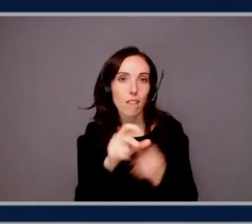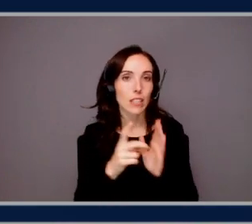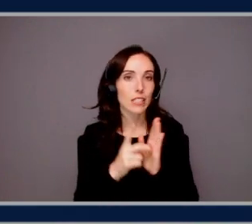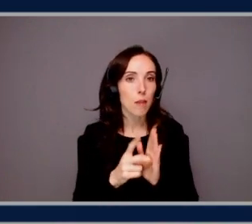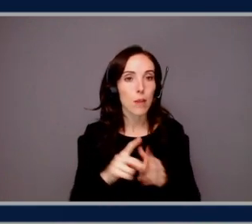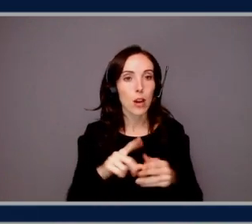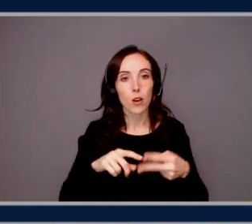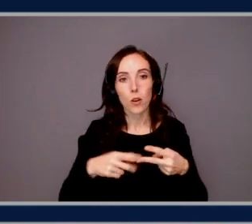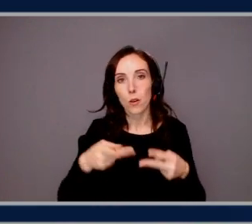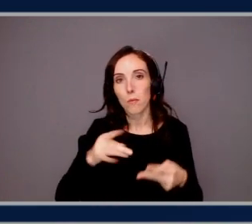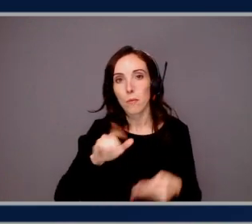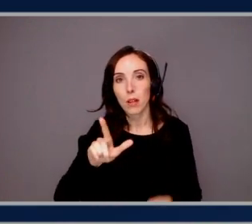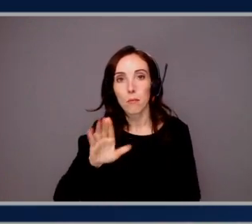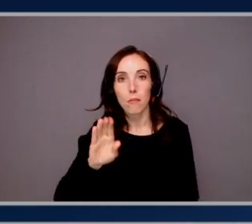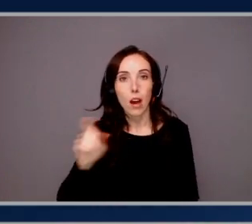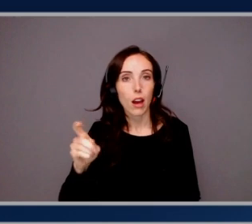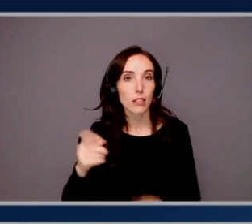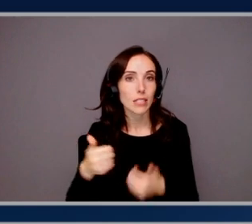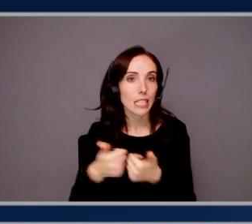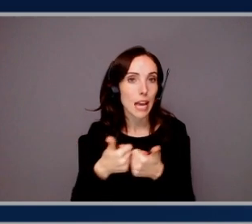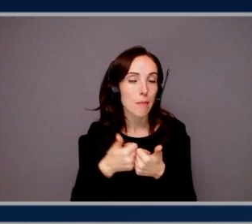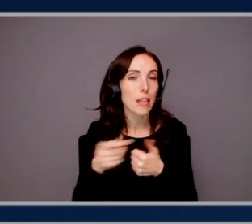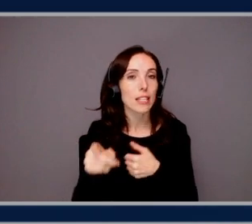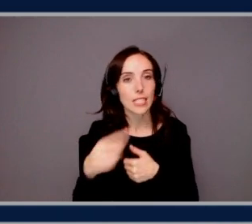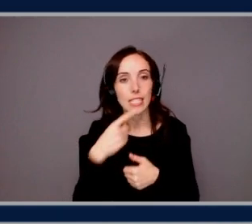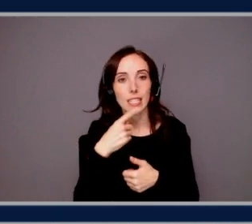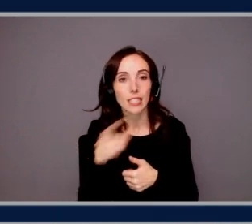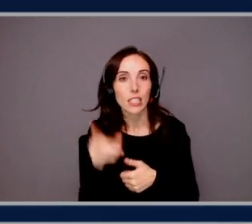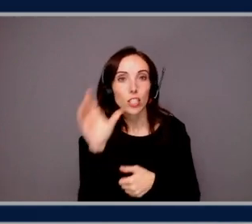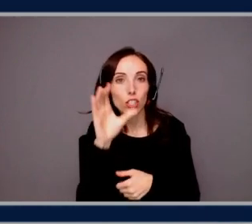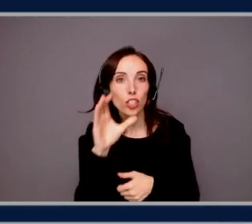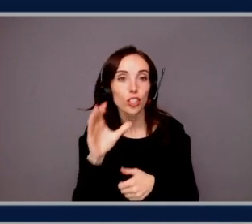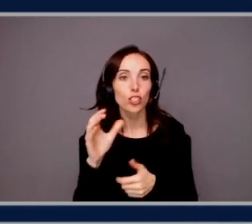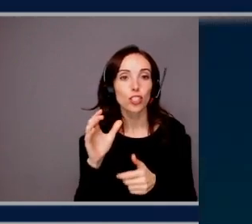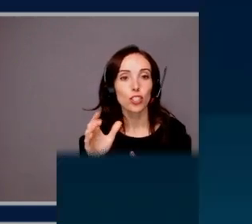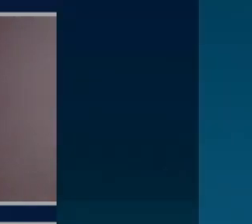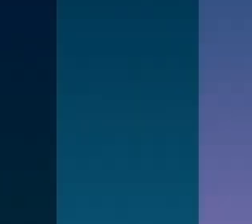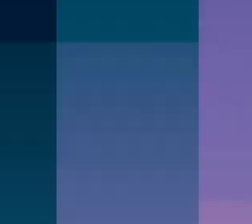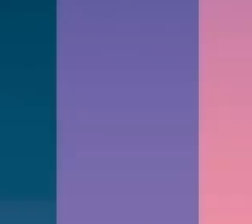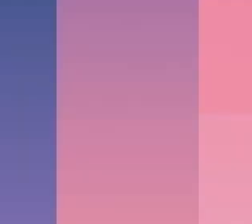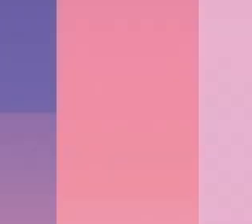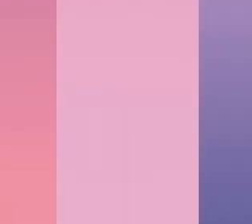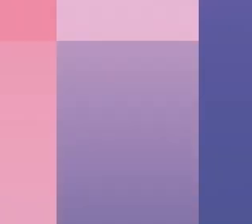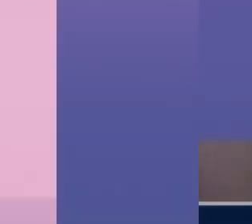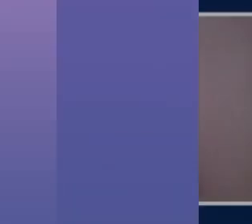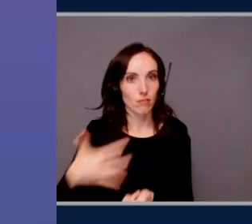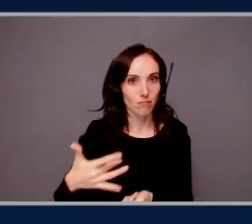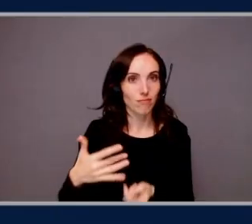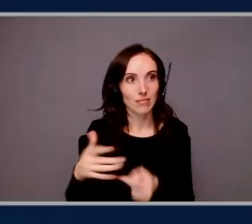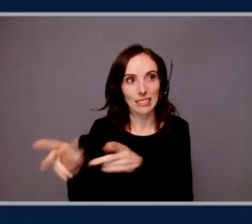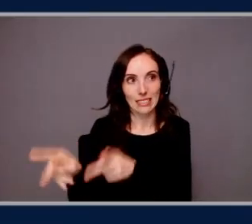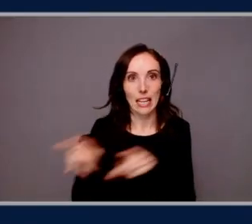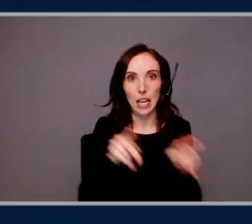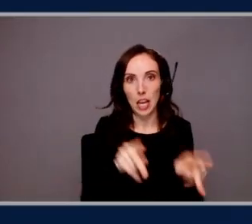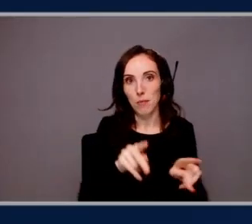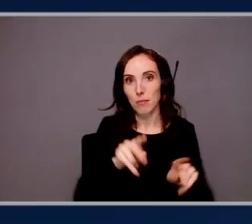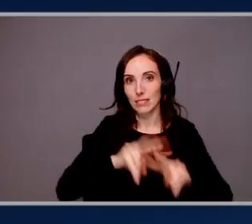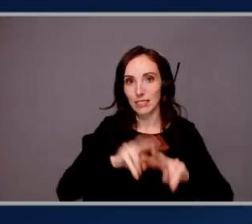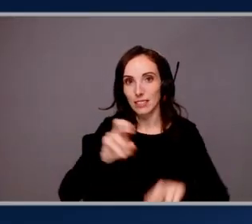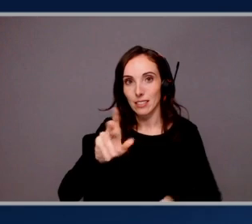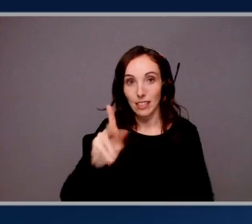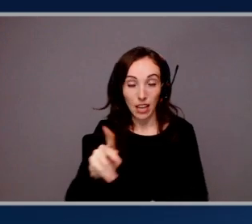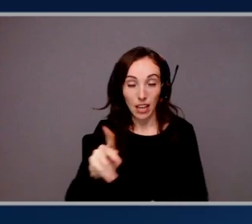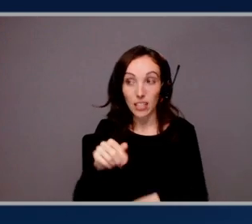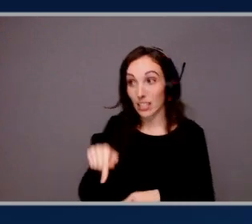Gaming says he finds himself searching Teams a lot, just like we search Slack all Yeah. the time. So, And it also works for Microsoft Teams, right?